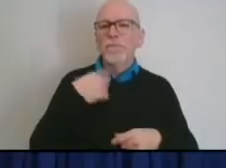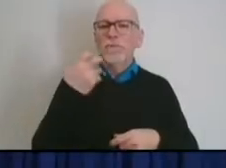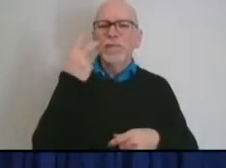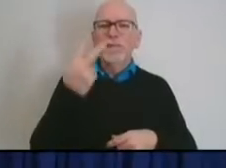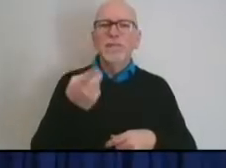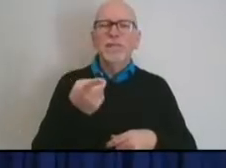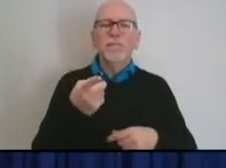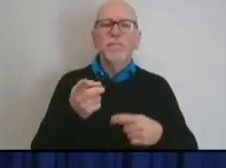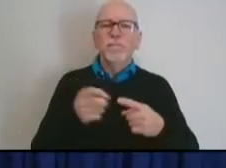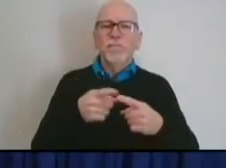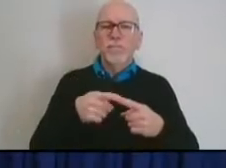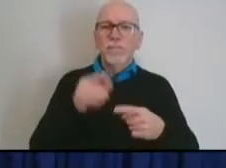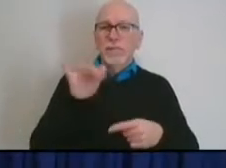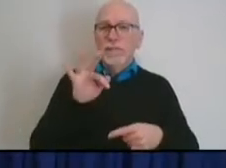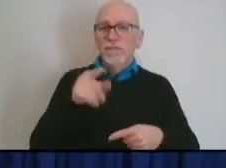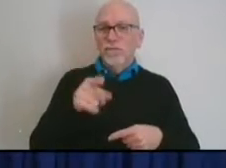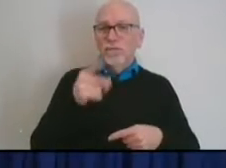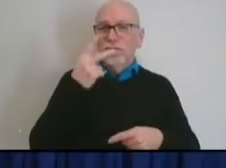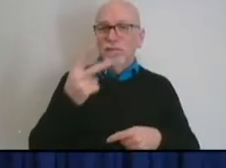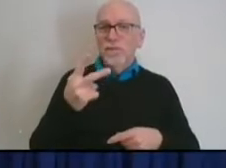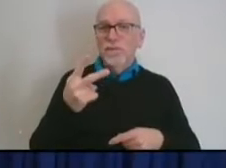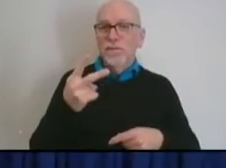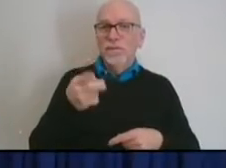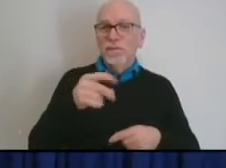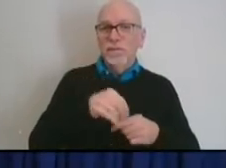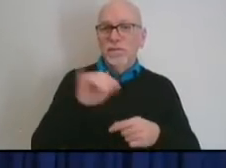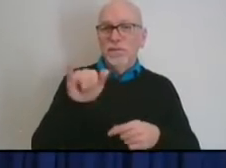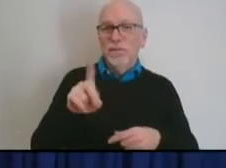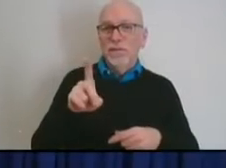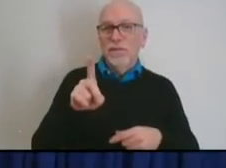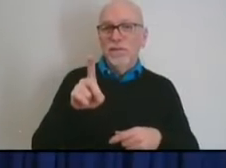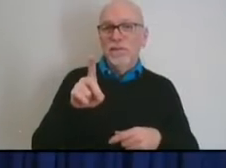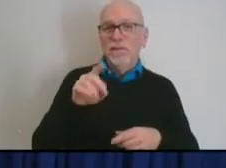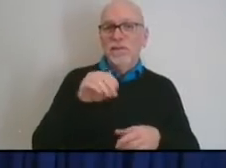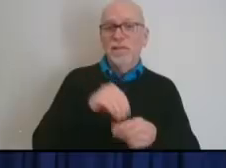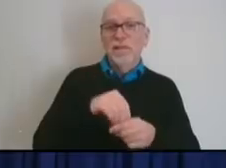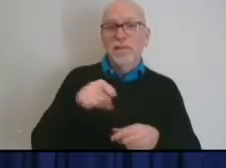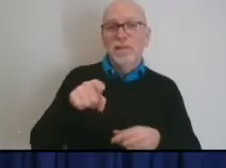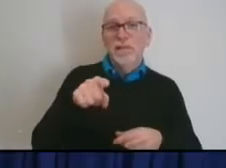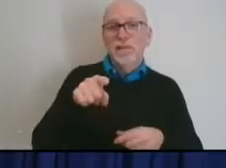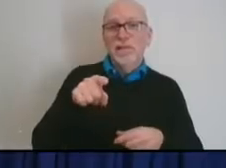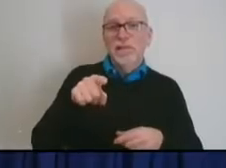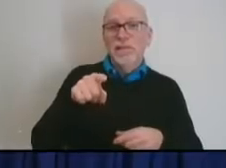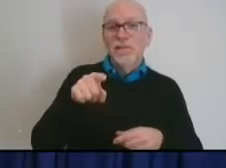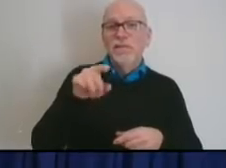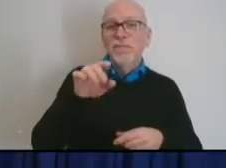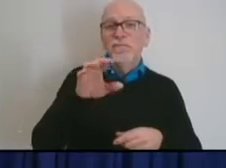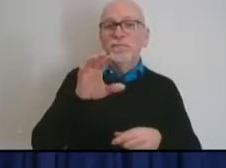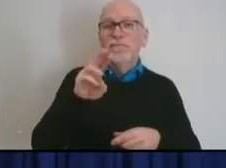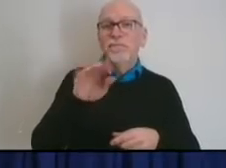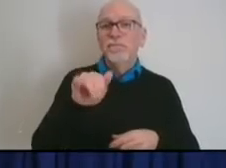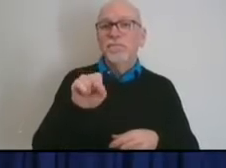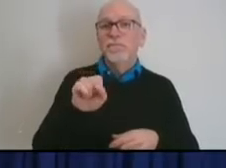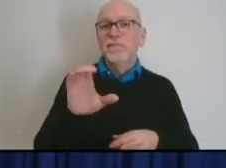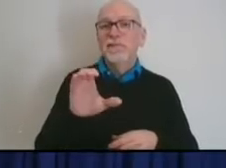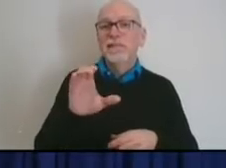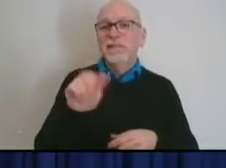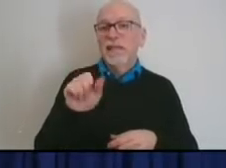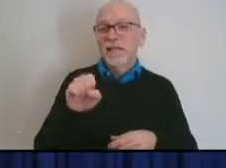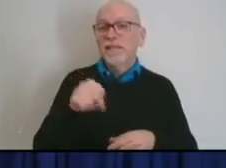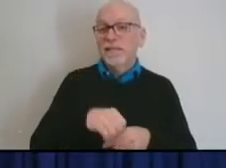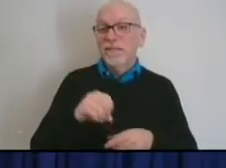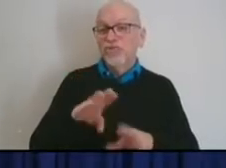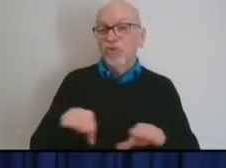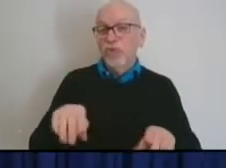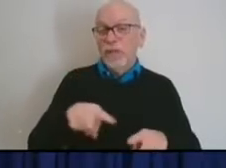first of all, if we're seeing any increase in Indiana in the Miss C cases in children. And then I also wanted to know